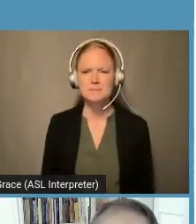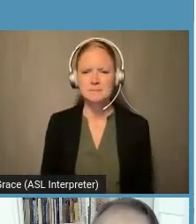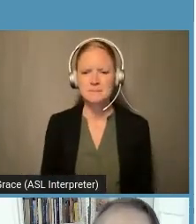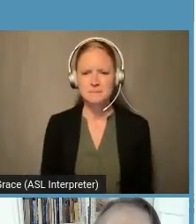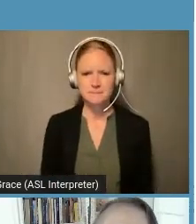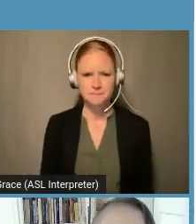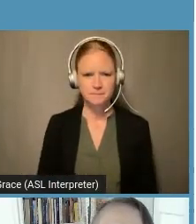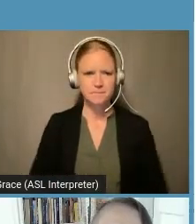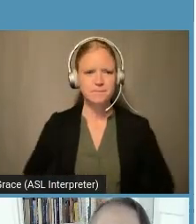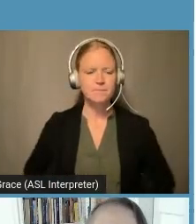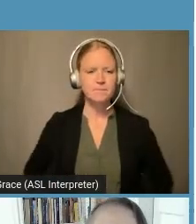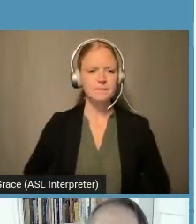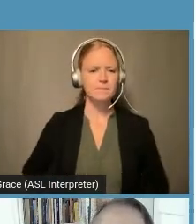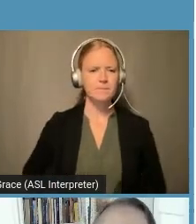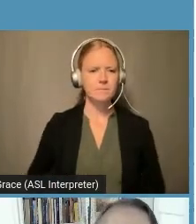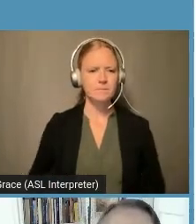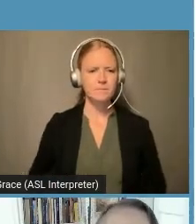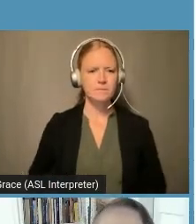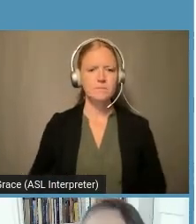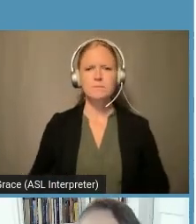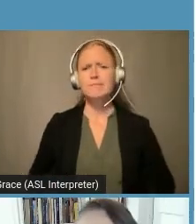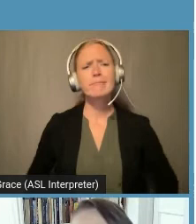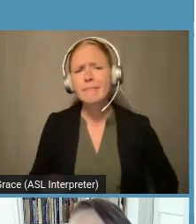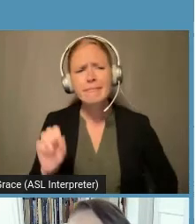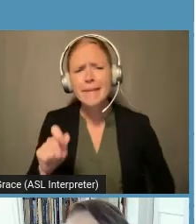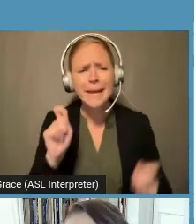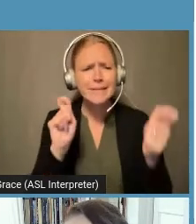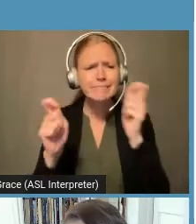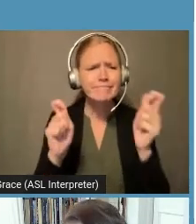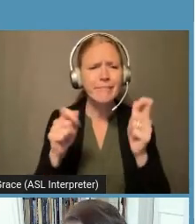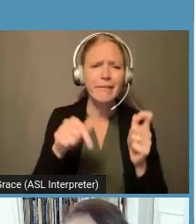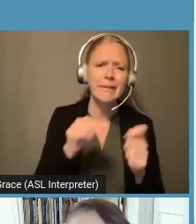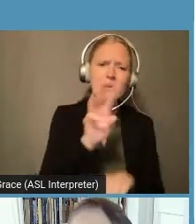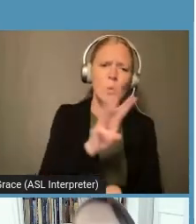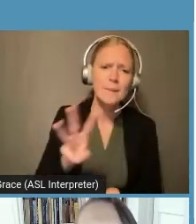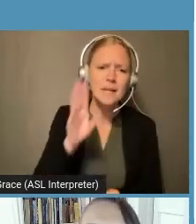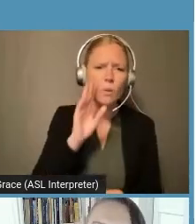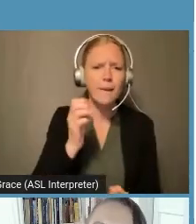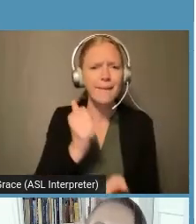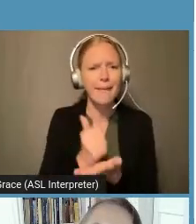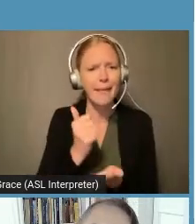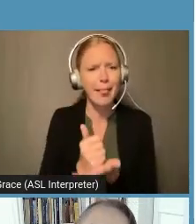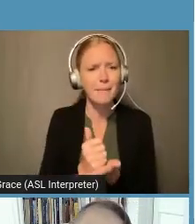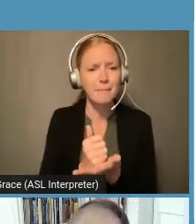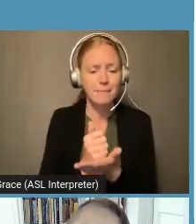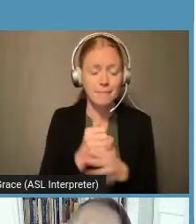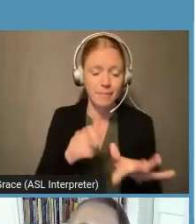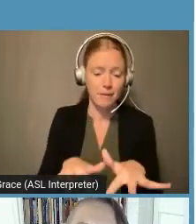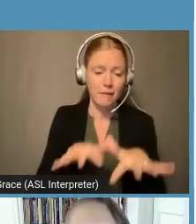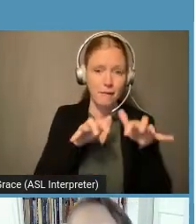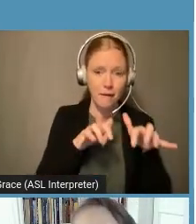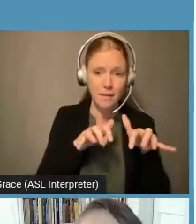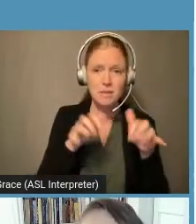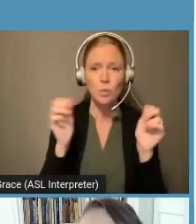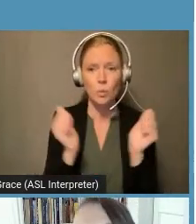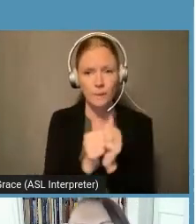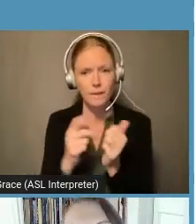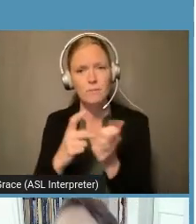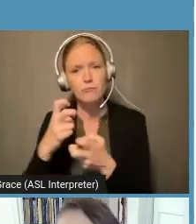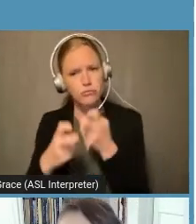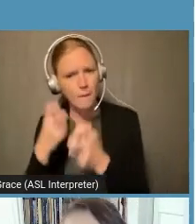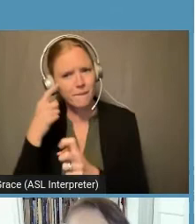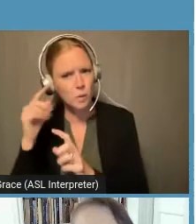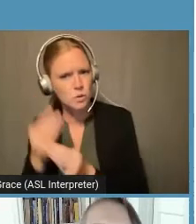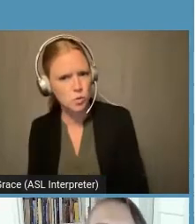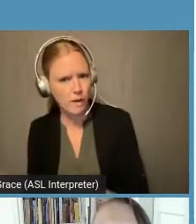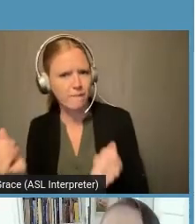little different, you can say this website will help an audience with a problem to solve in order to